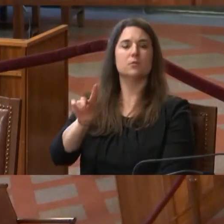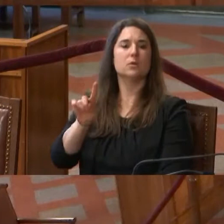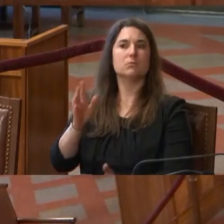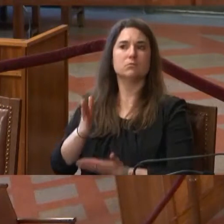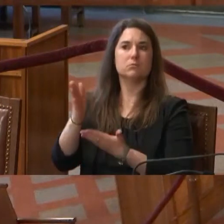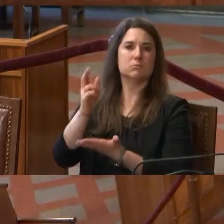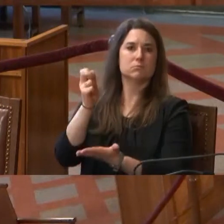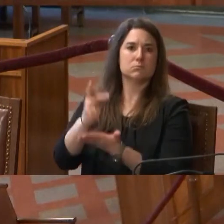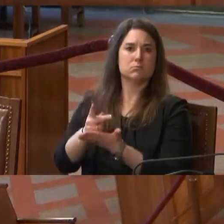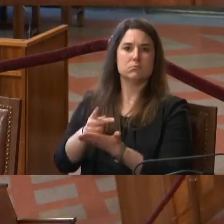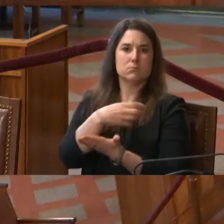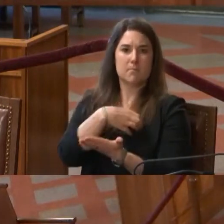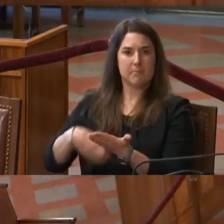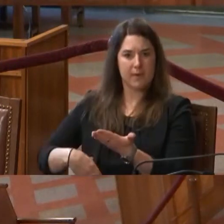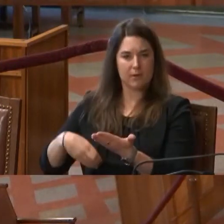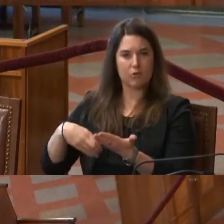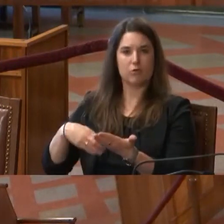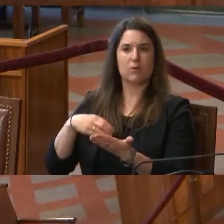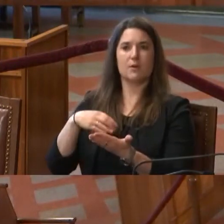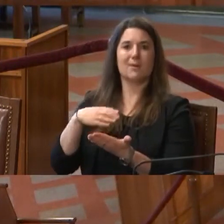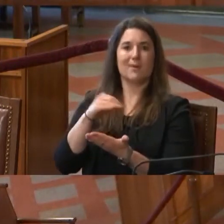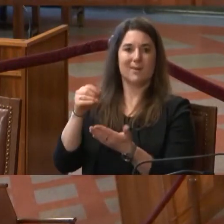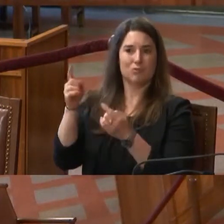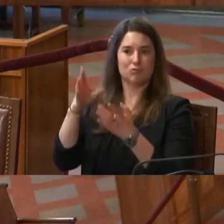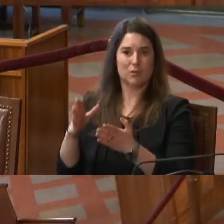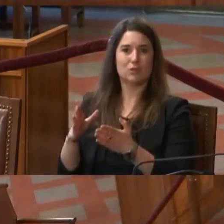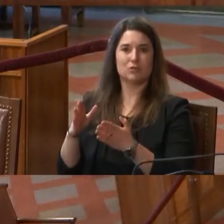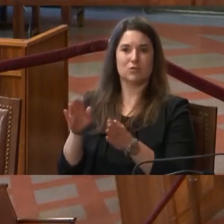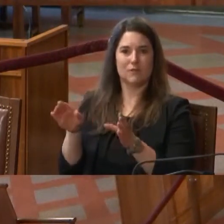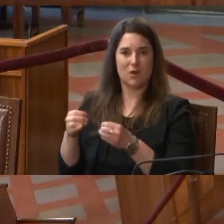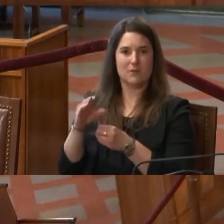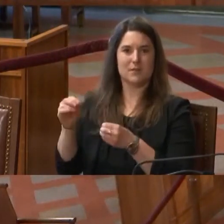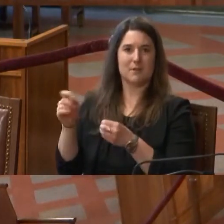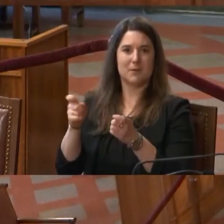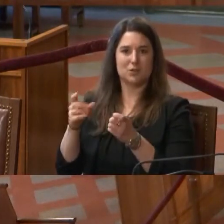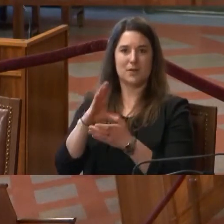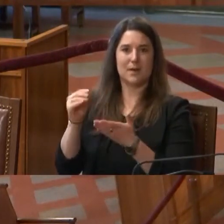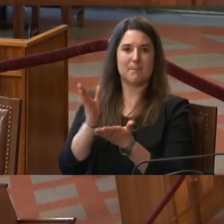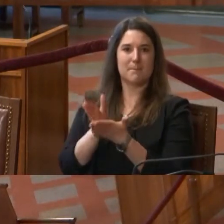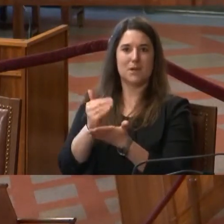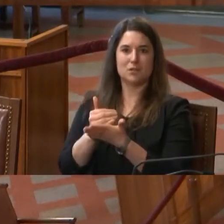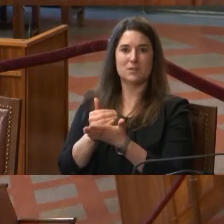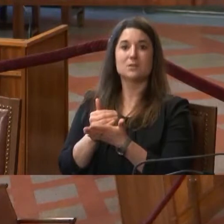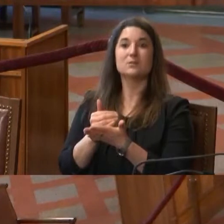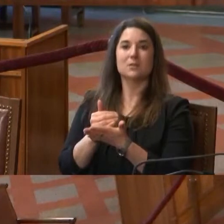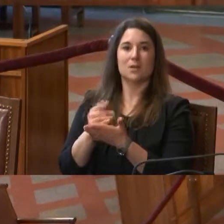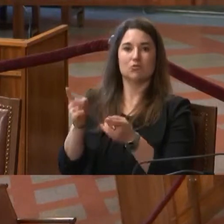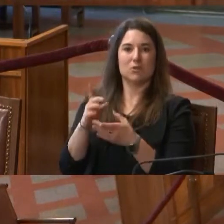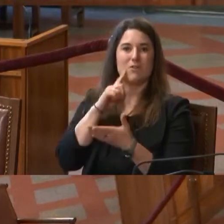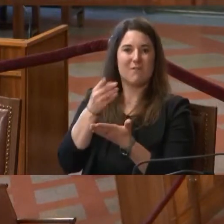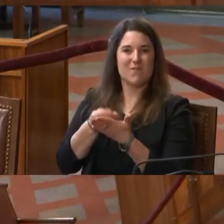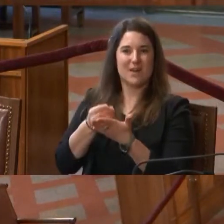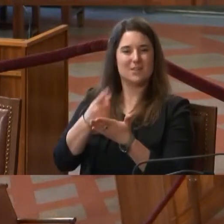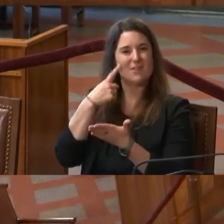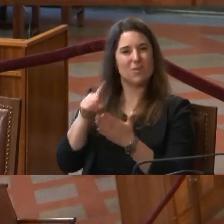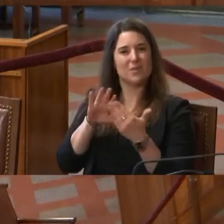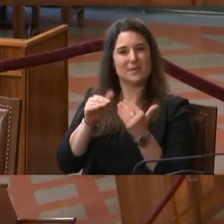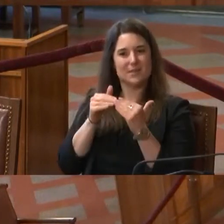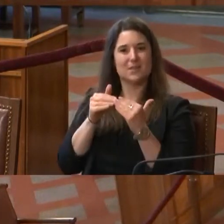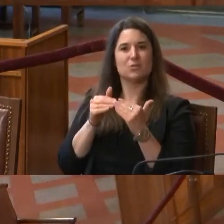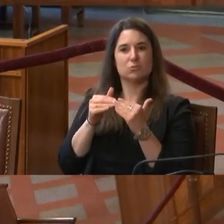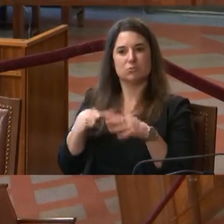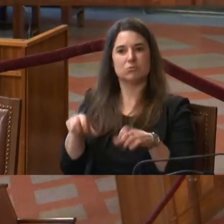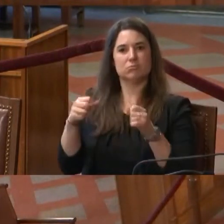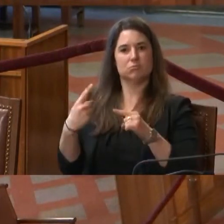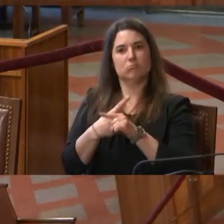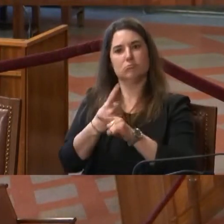resolution authorizing the mayor and director of the Office of Management and Budget and director of finance on behalf of the city to take